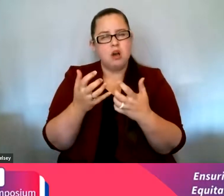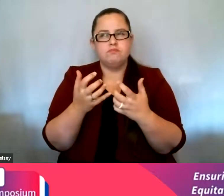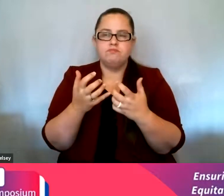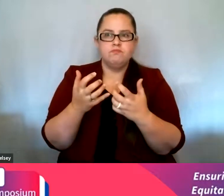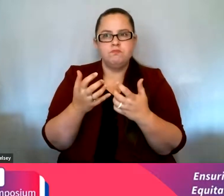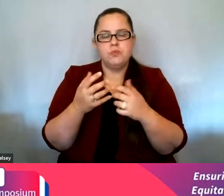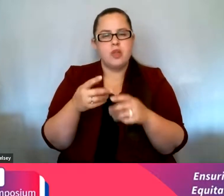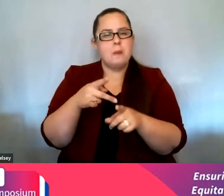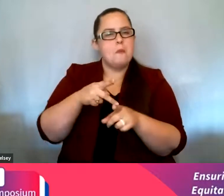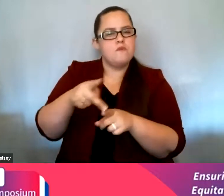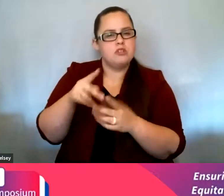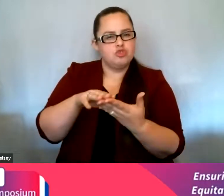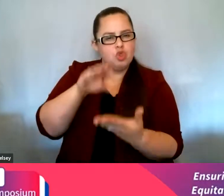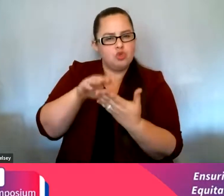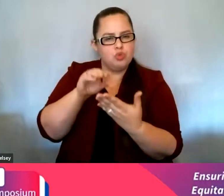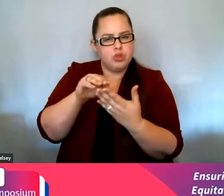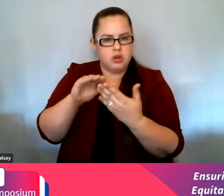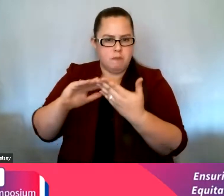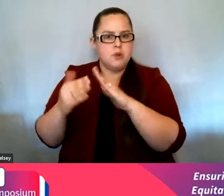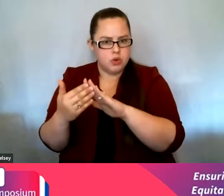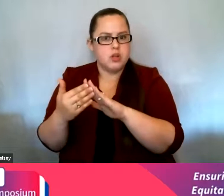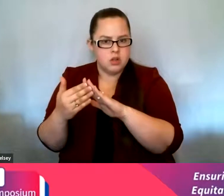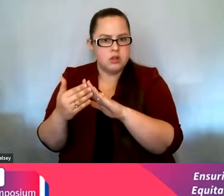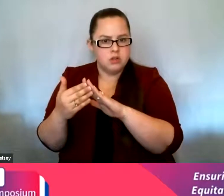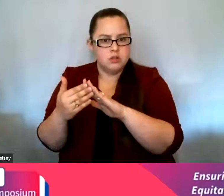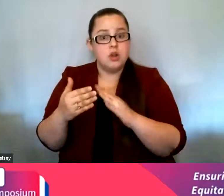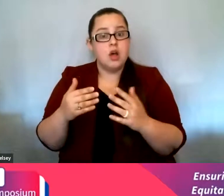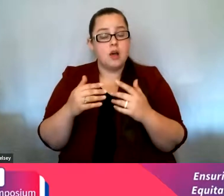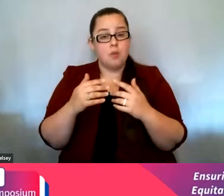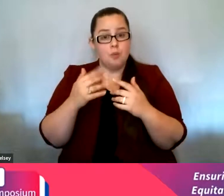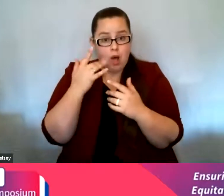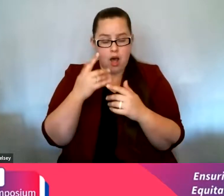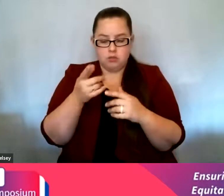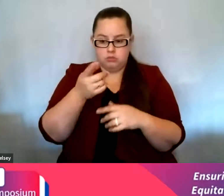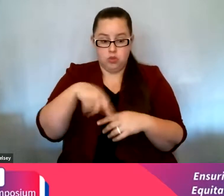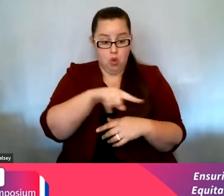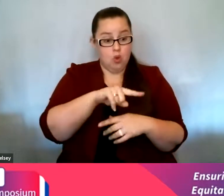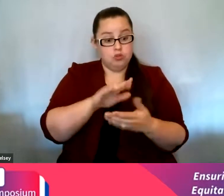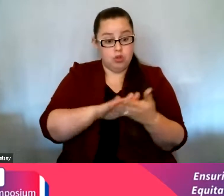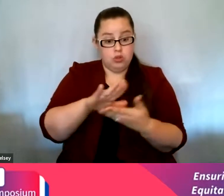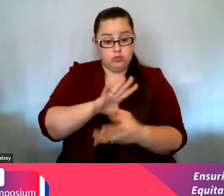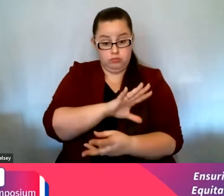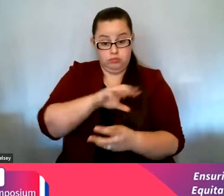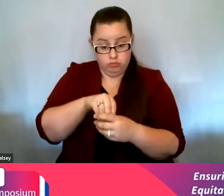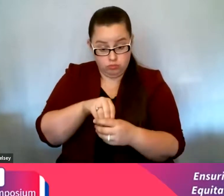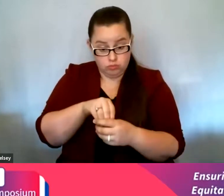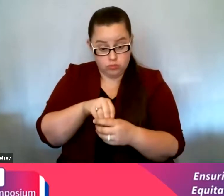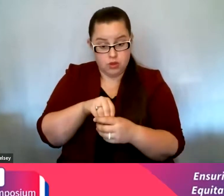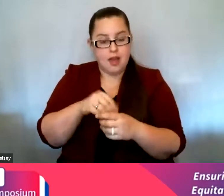learning community, so that as those participating colleges engage in a learning journey